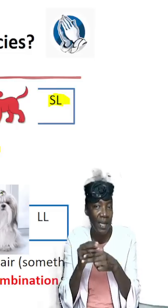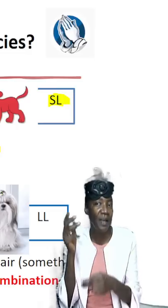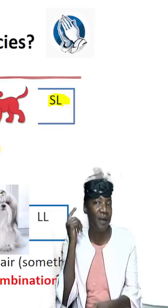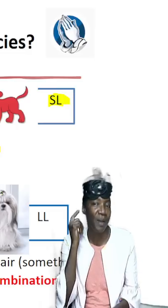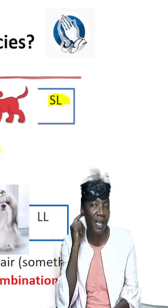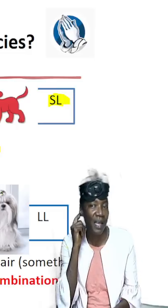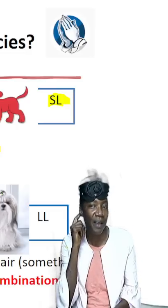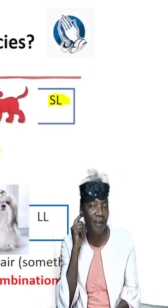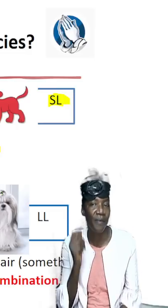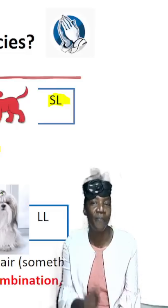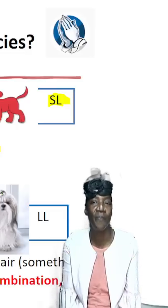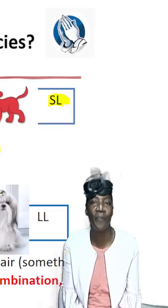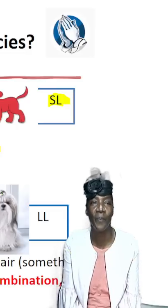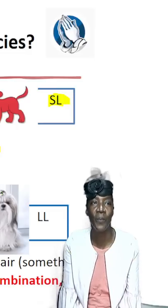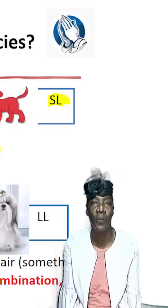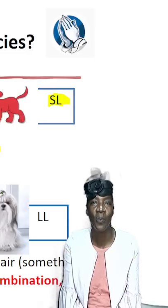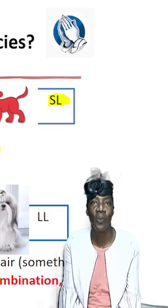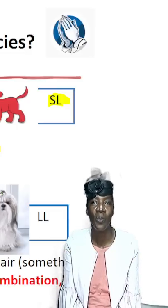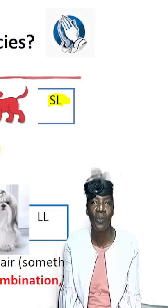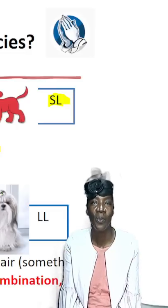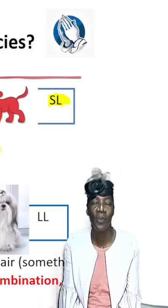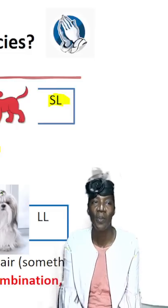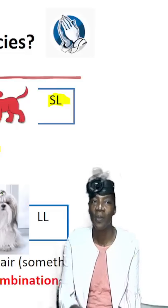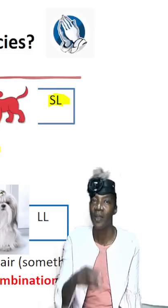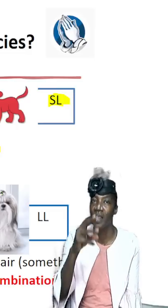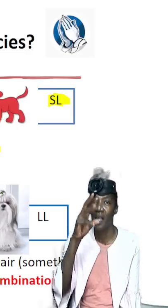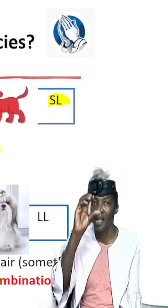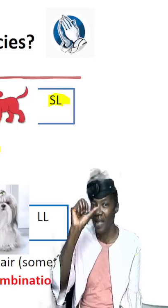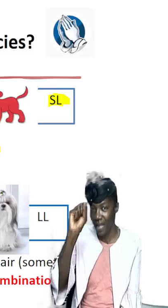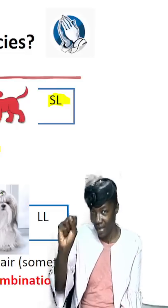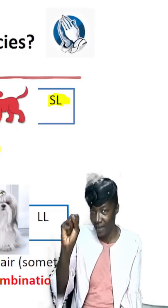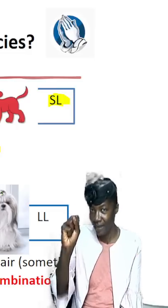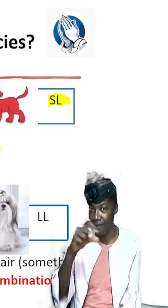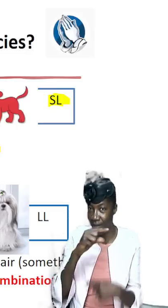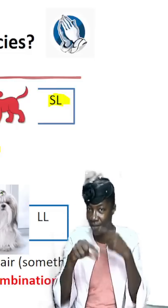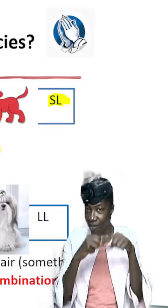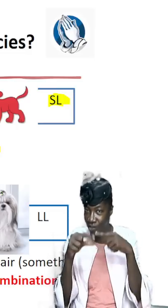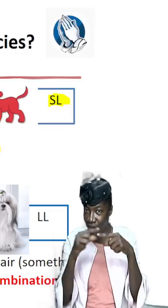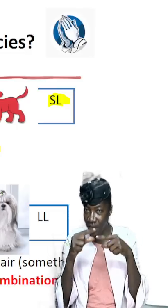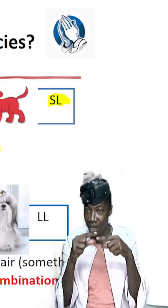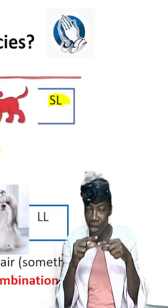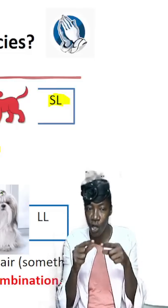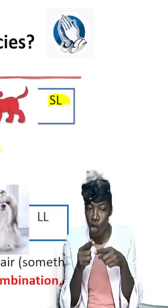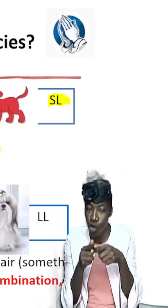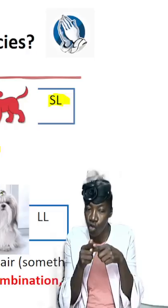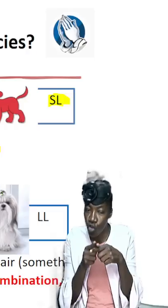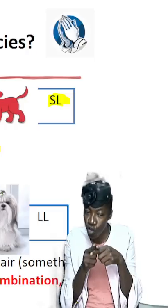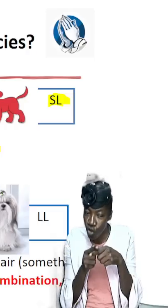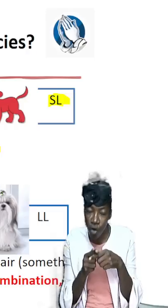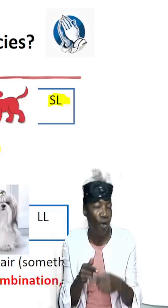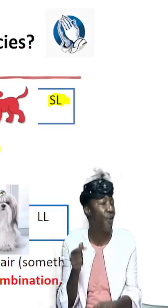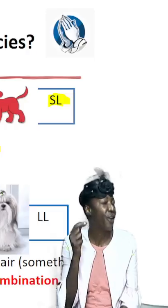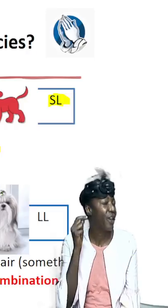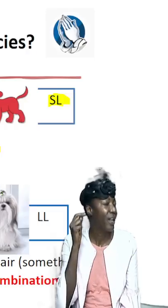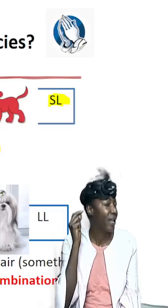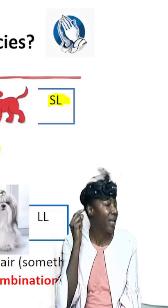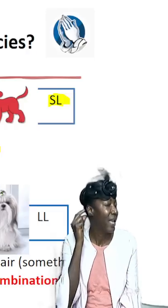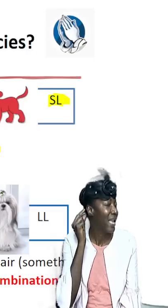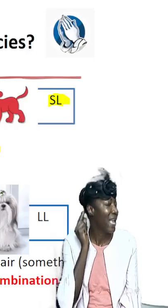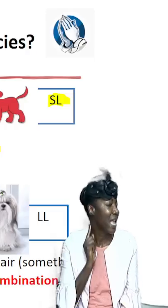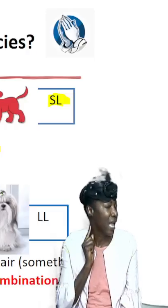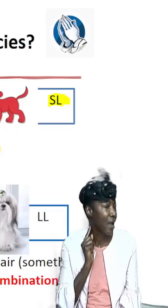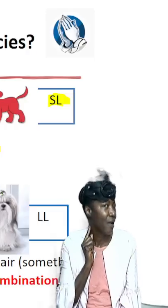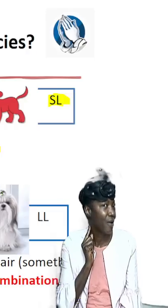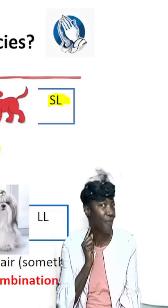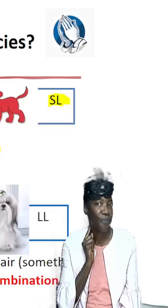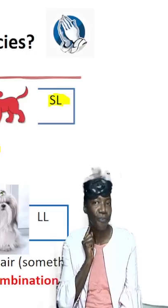gene, as I said, stands for short here. And the L gene stands for long